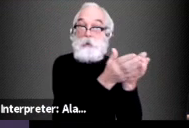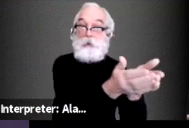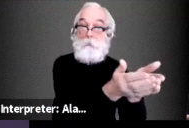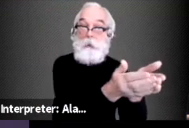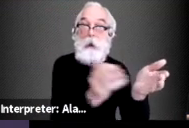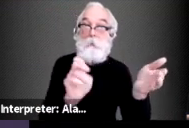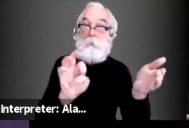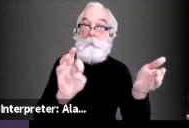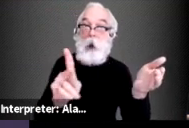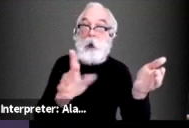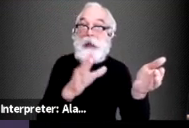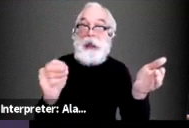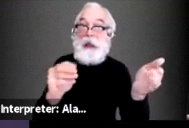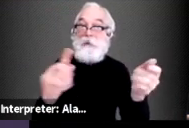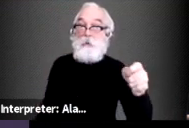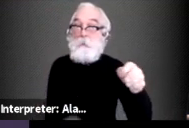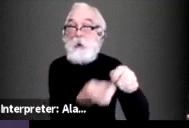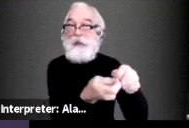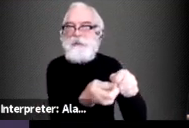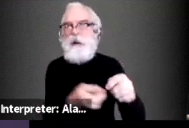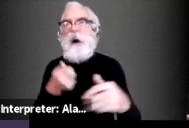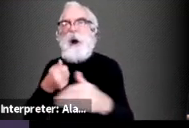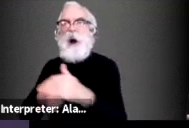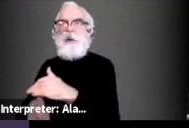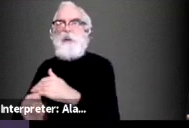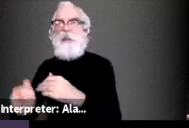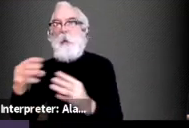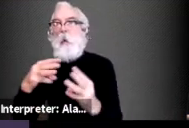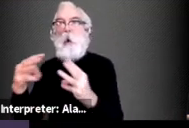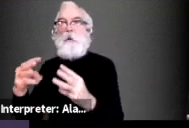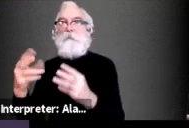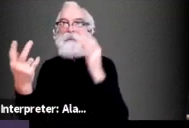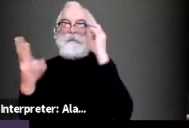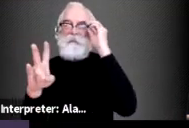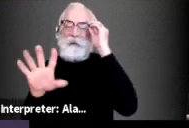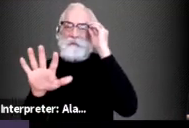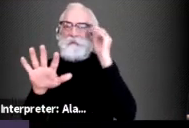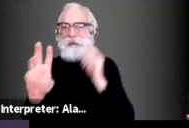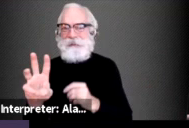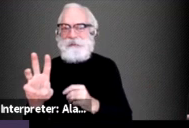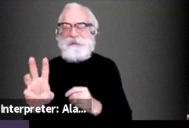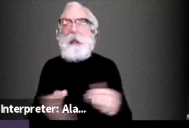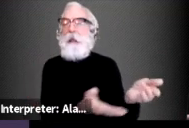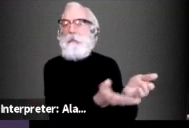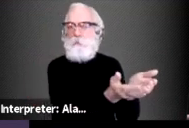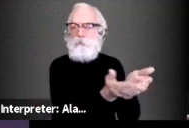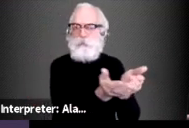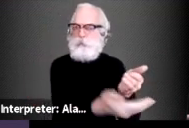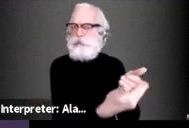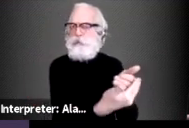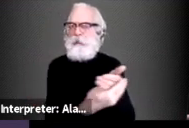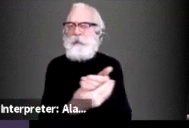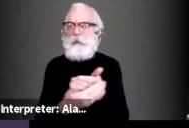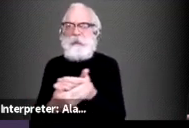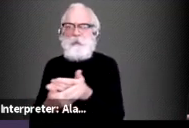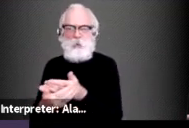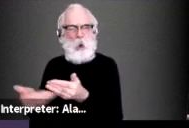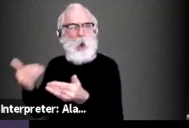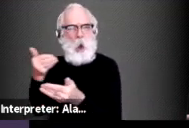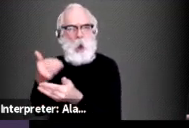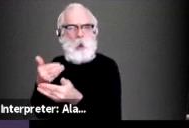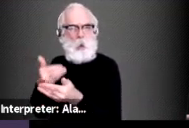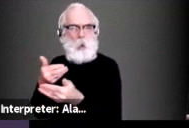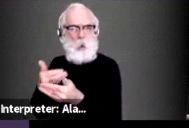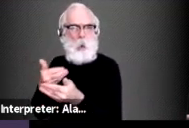the Rule of War of 1756, brought their prizes into a port, often the closest one, and presented their